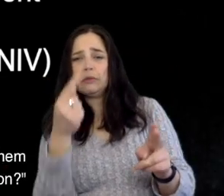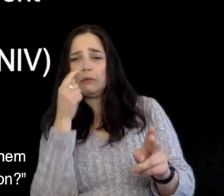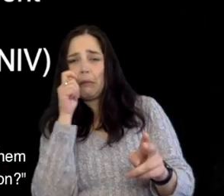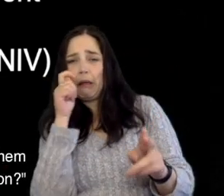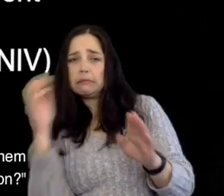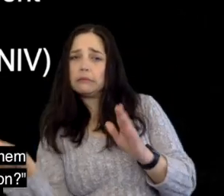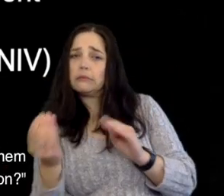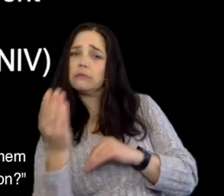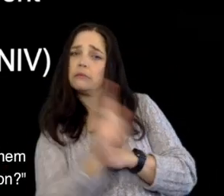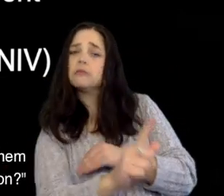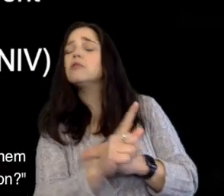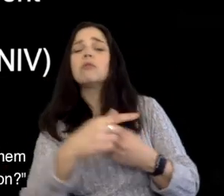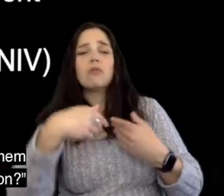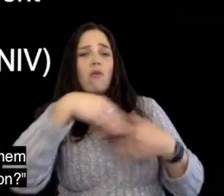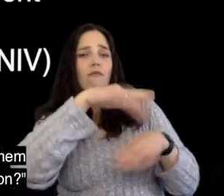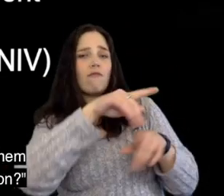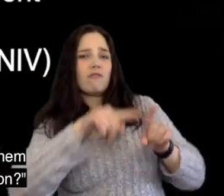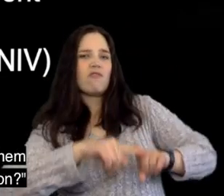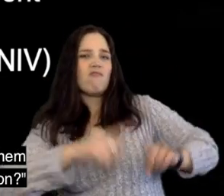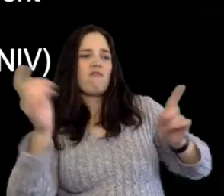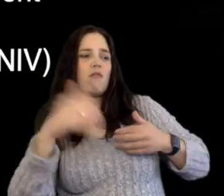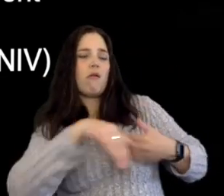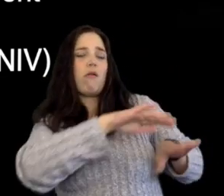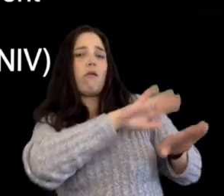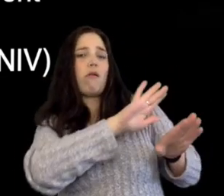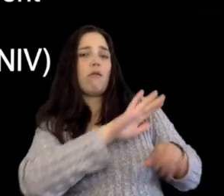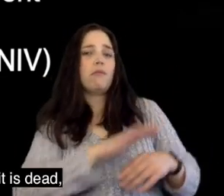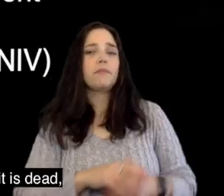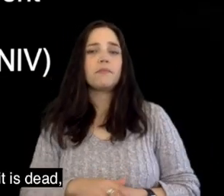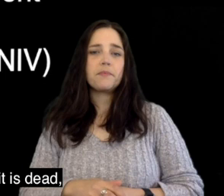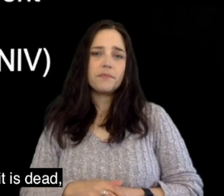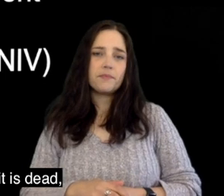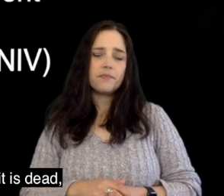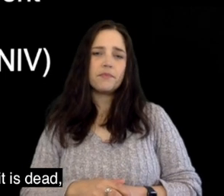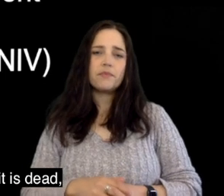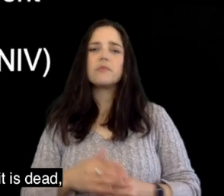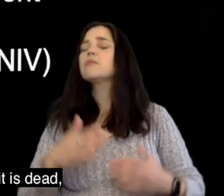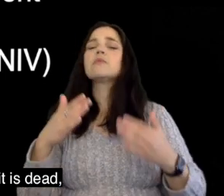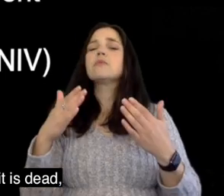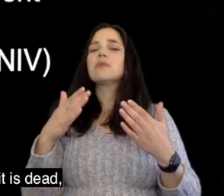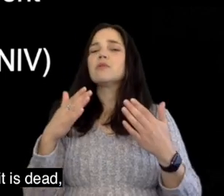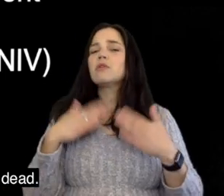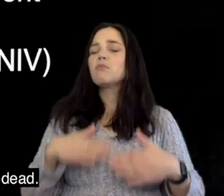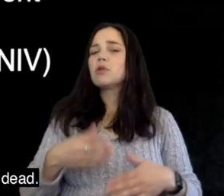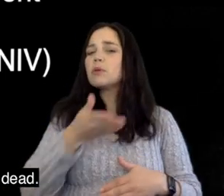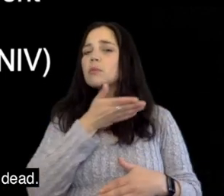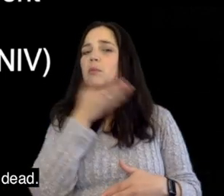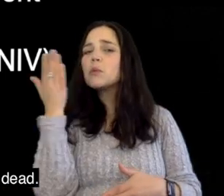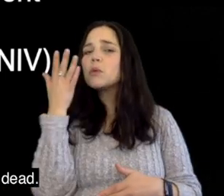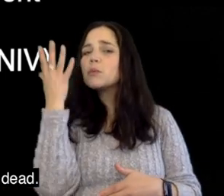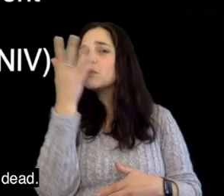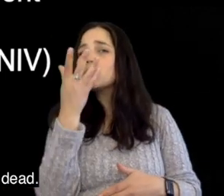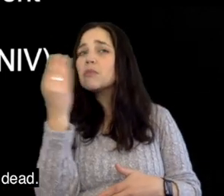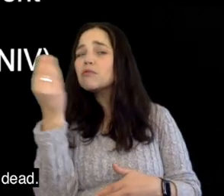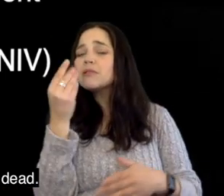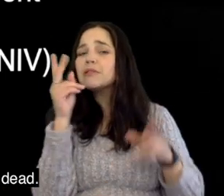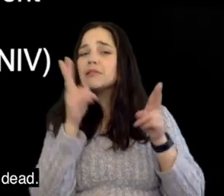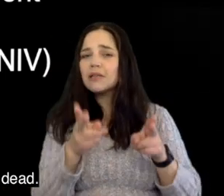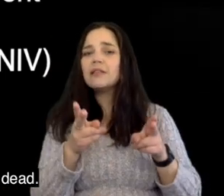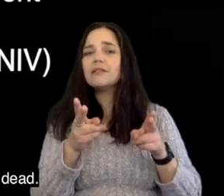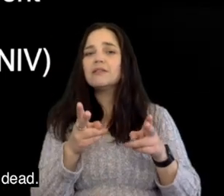gave lodging to the spies and sent them off in a different direction? As the body without the spirit is dead, so